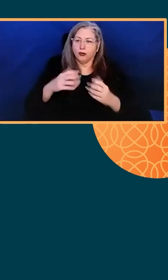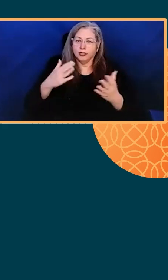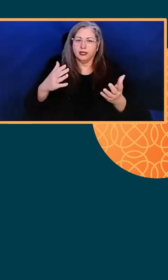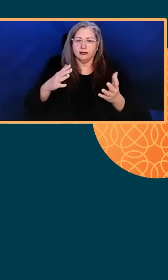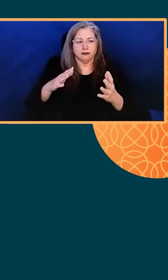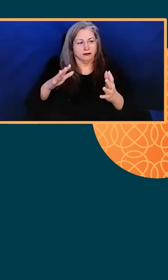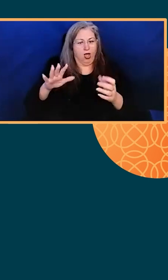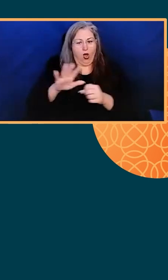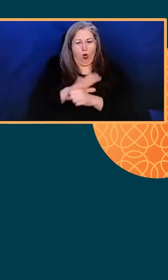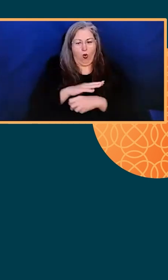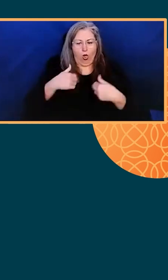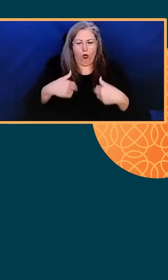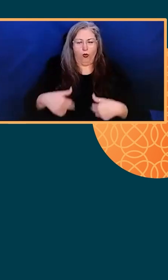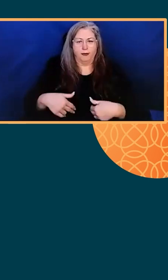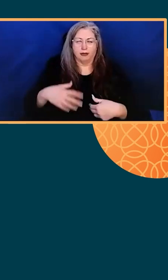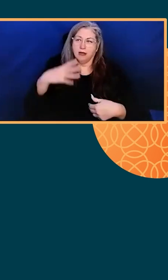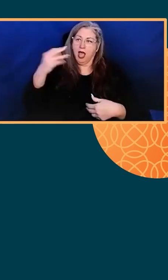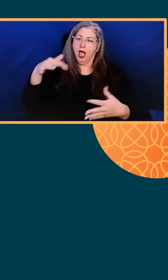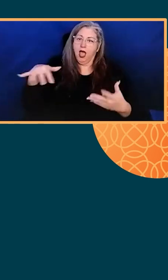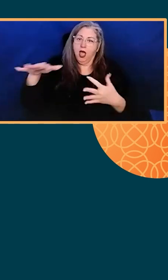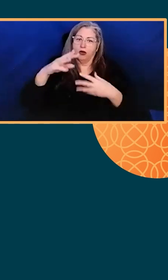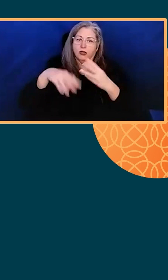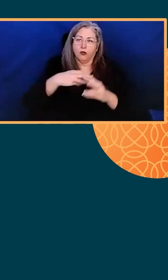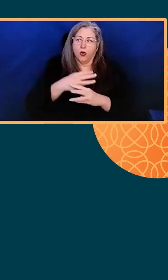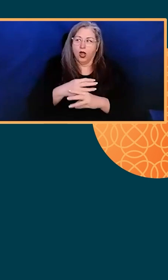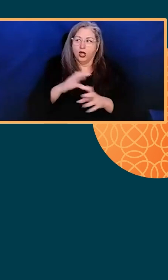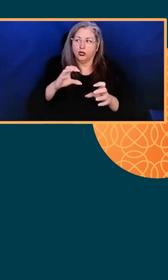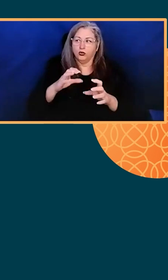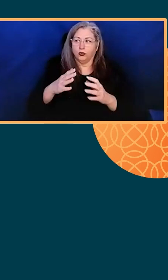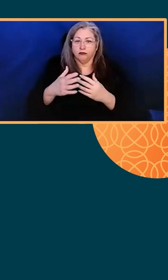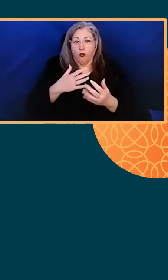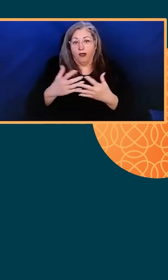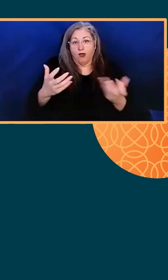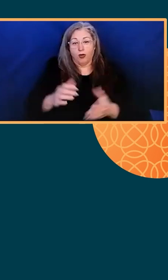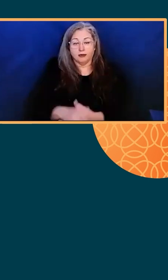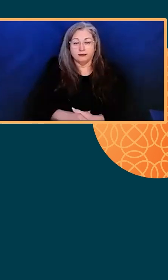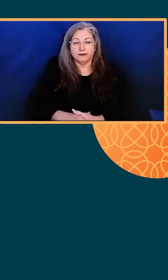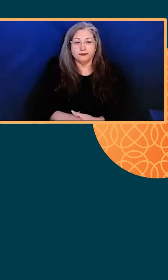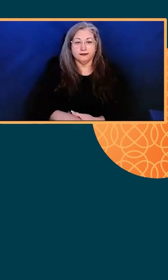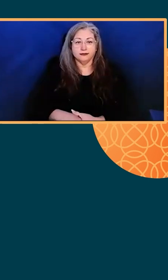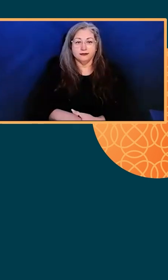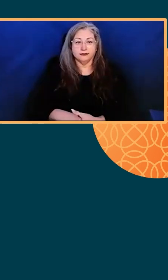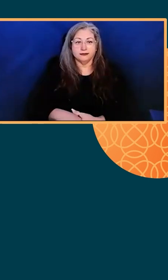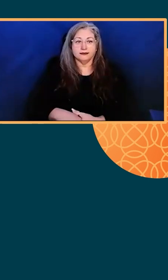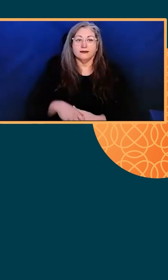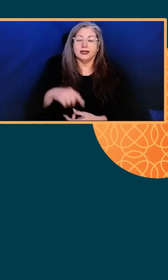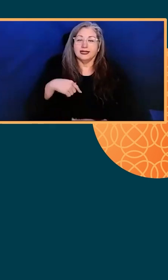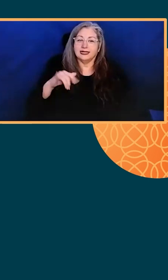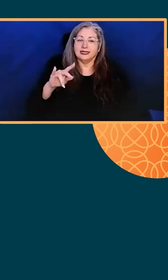whole human out in the world doing kind of whatever I wanted. This is